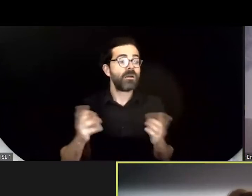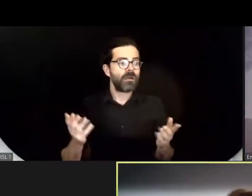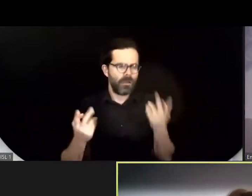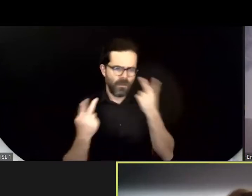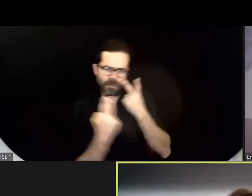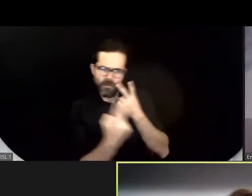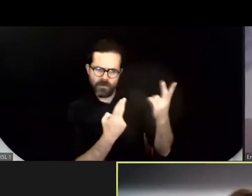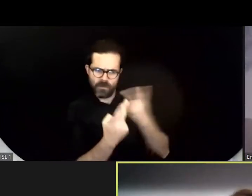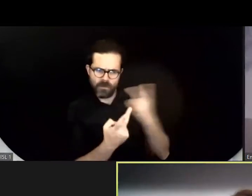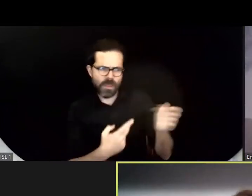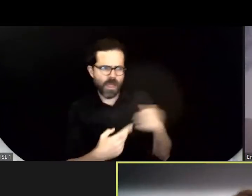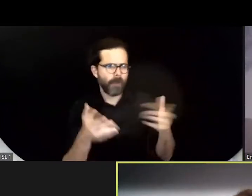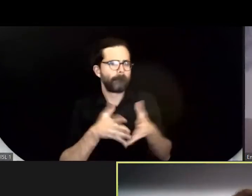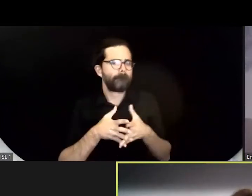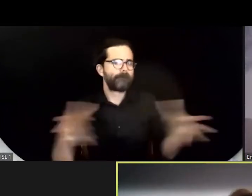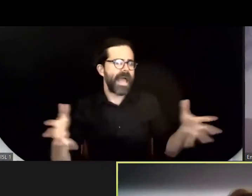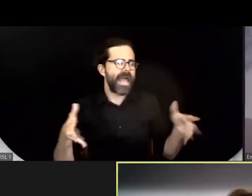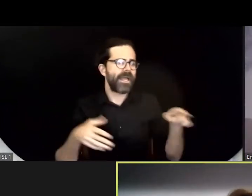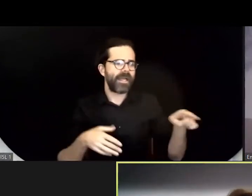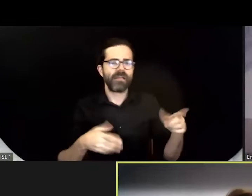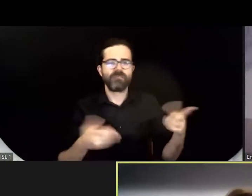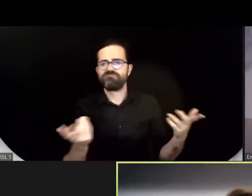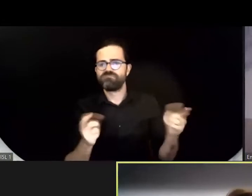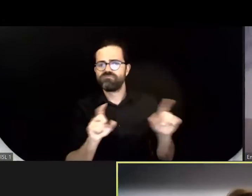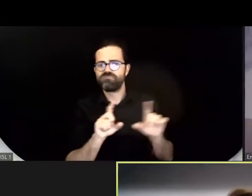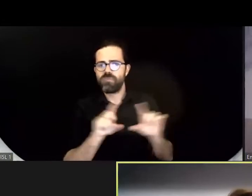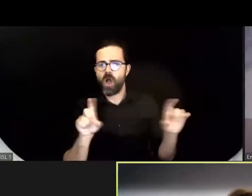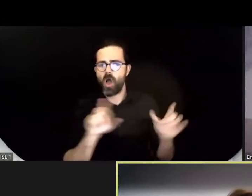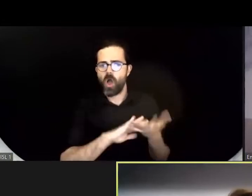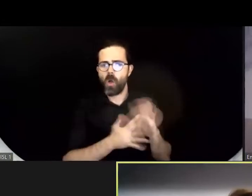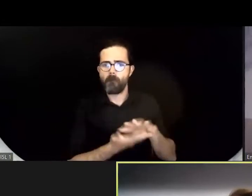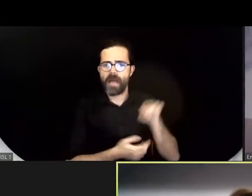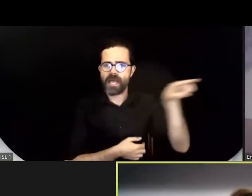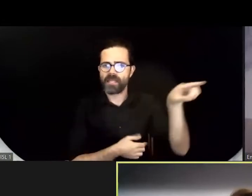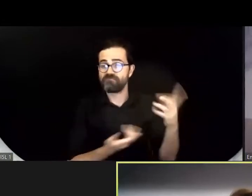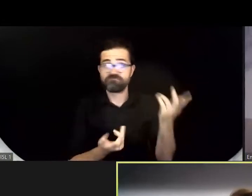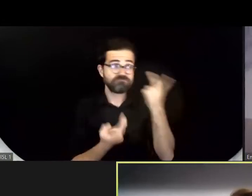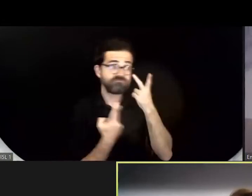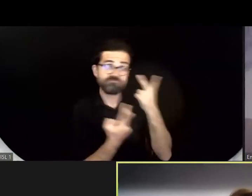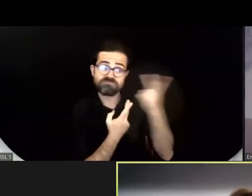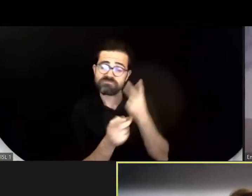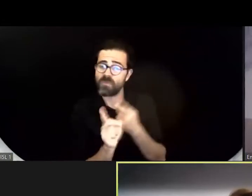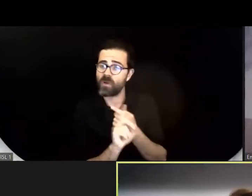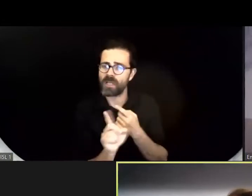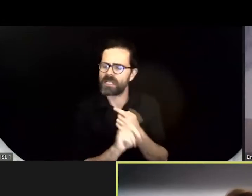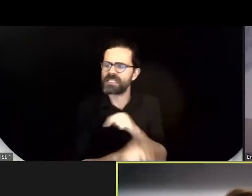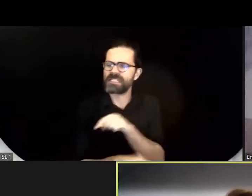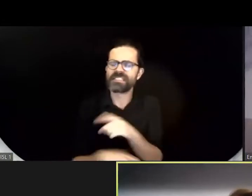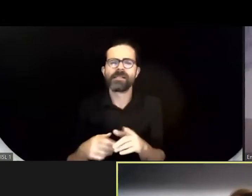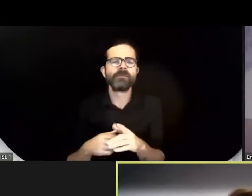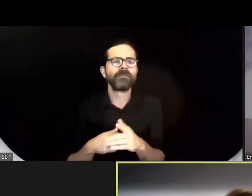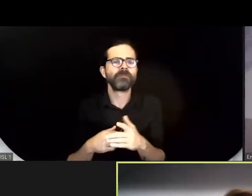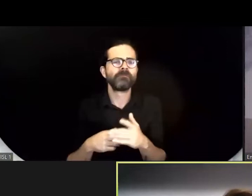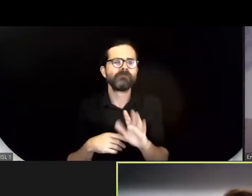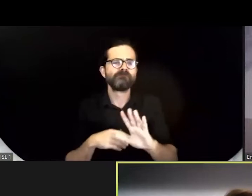and technologies. Based on some of the lessons you've learned from the pandemic, what do you think are the main challenges for